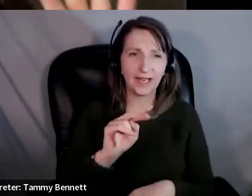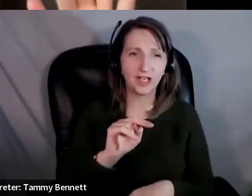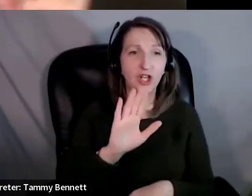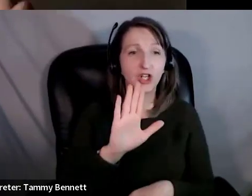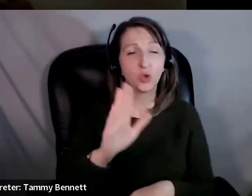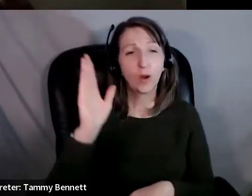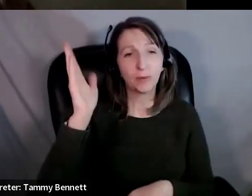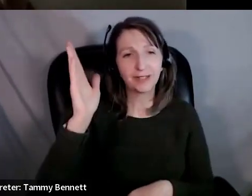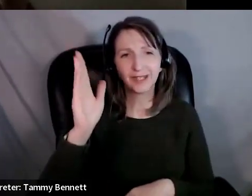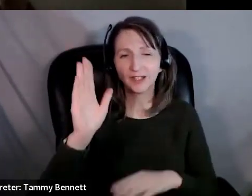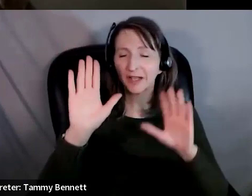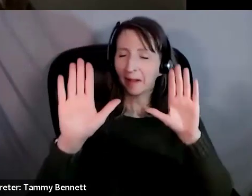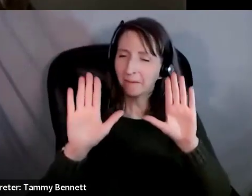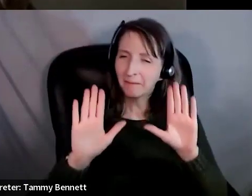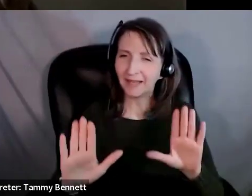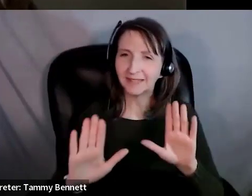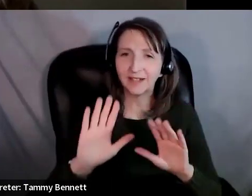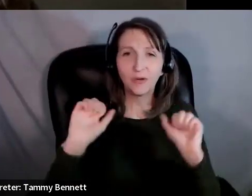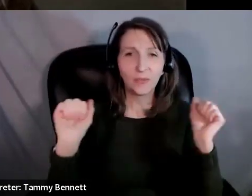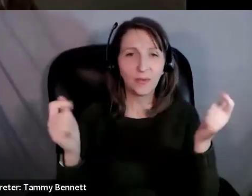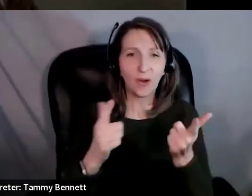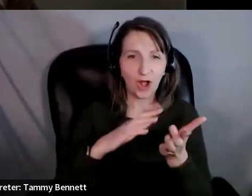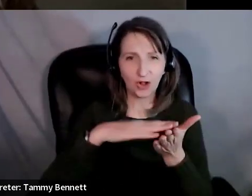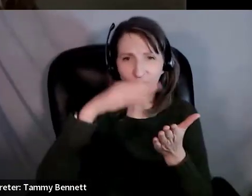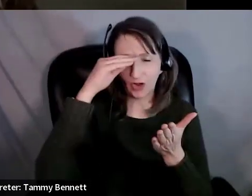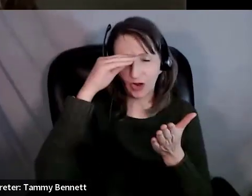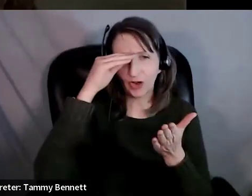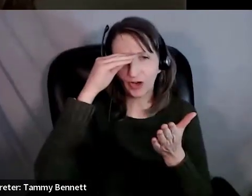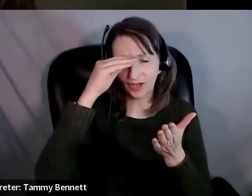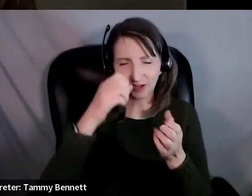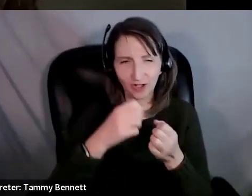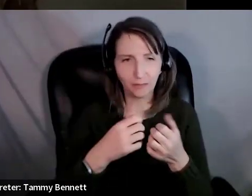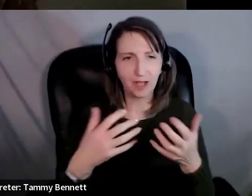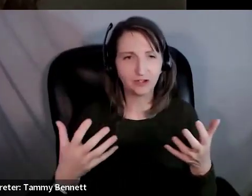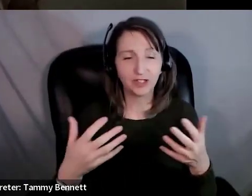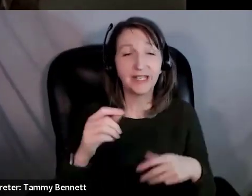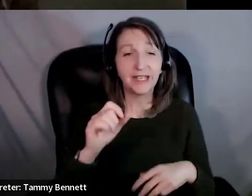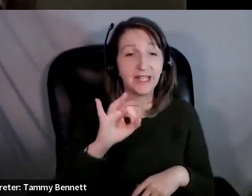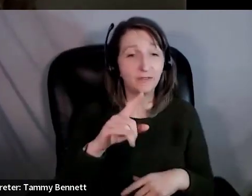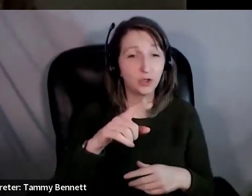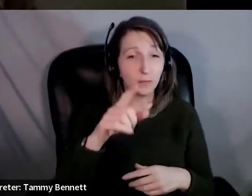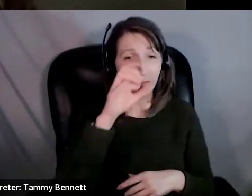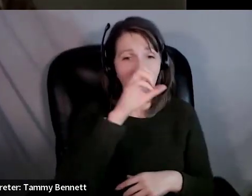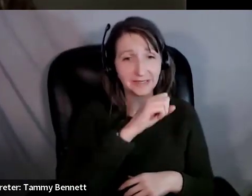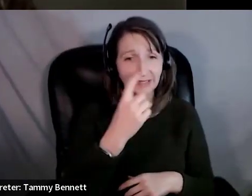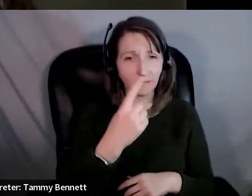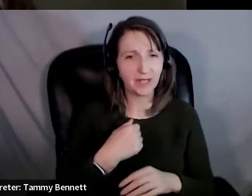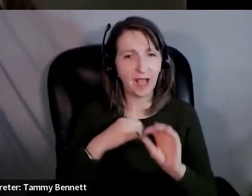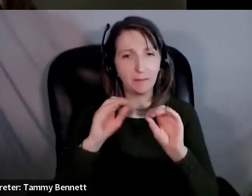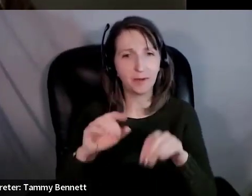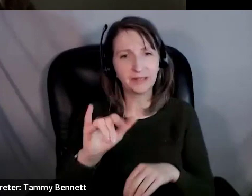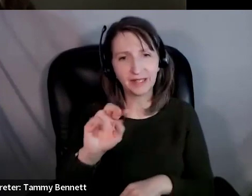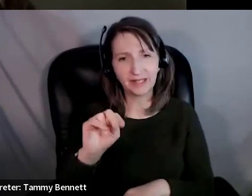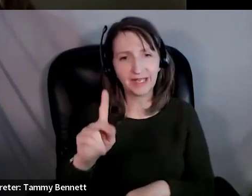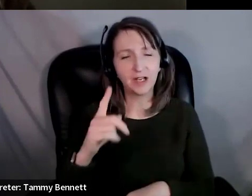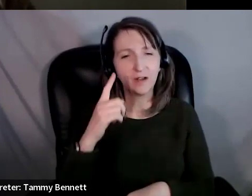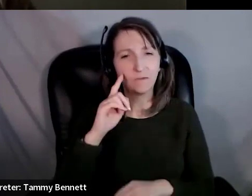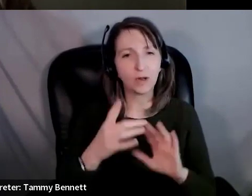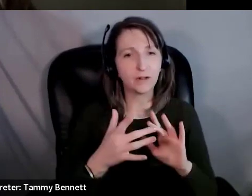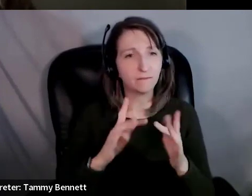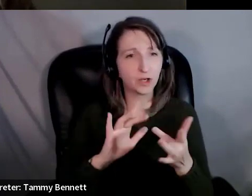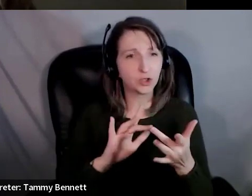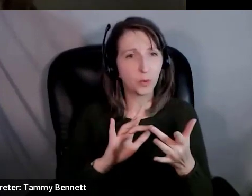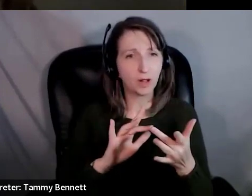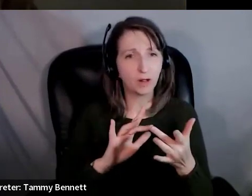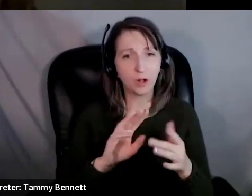amazing. And I think we all learned so much. So if any of y'all missed anything, I did drop the link for our virtual workshop series playlist